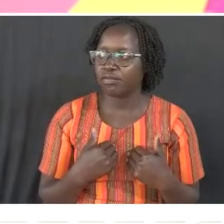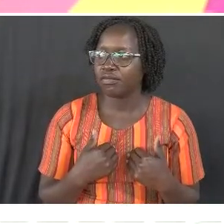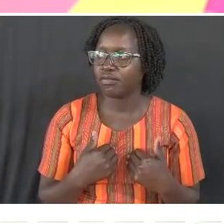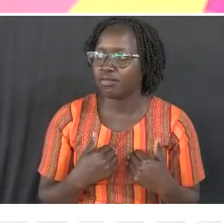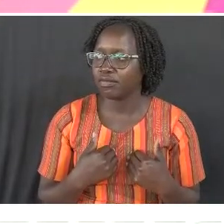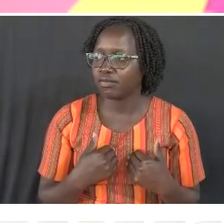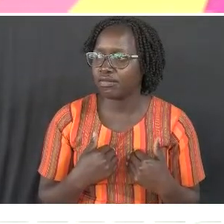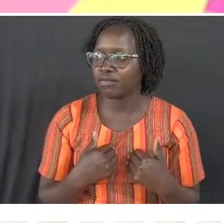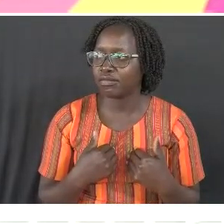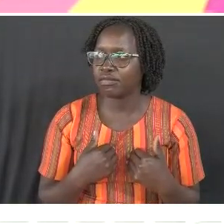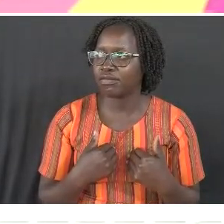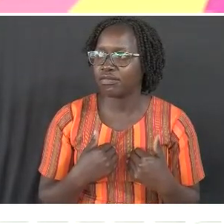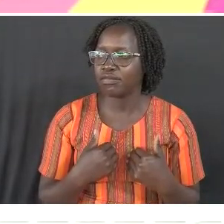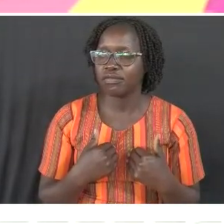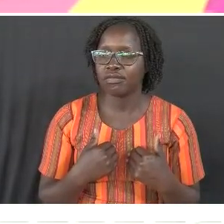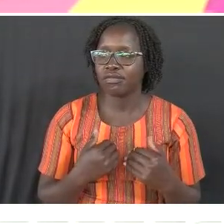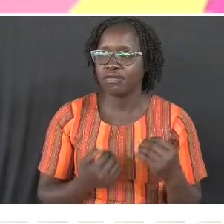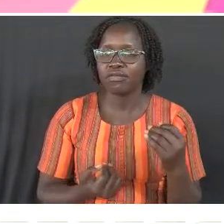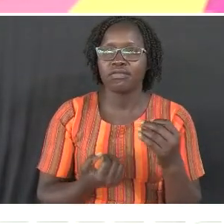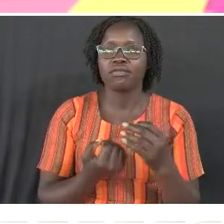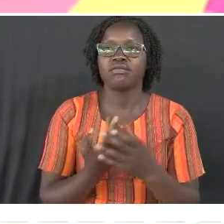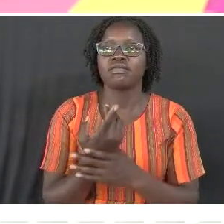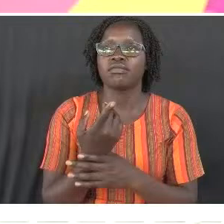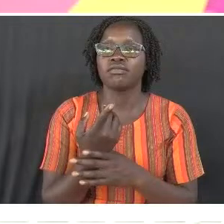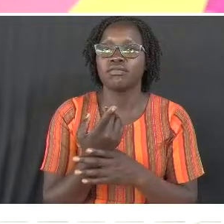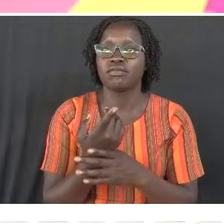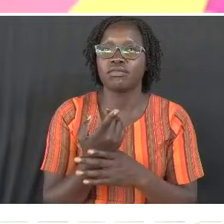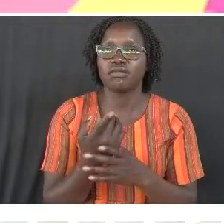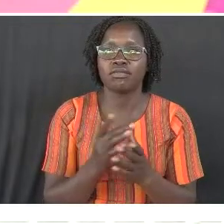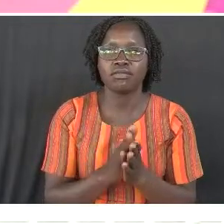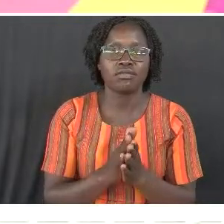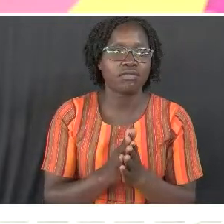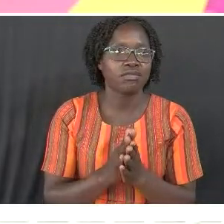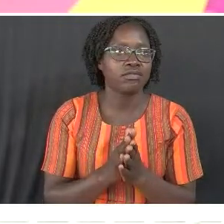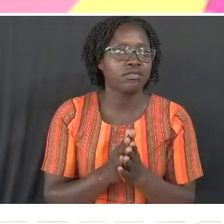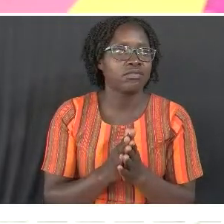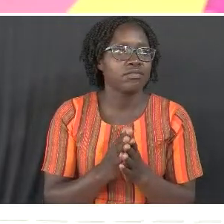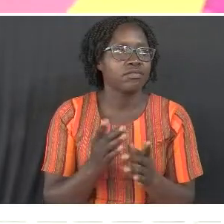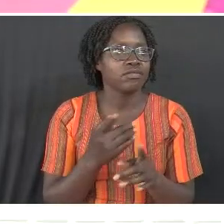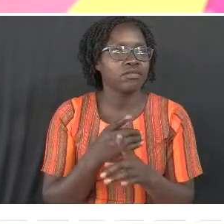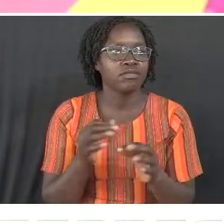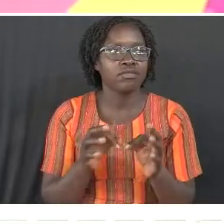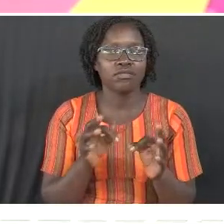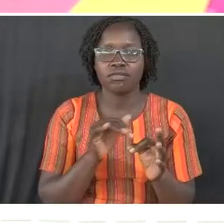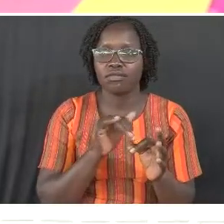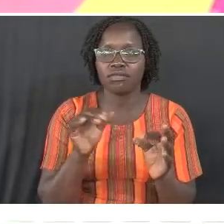what happens is they'll take that space. But the moment they are not